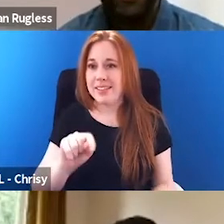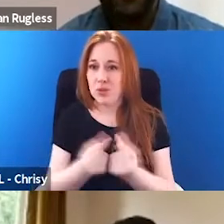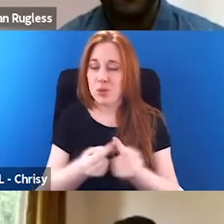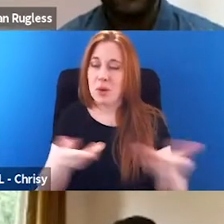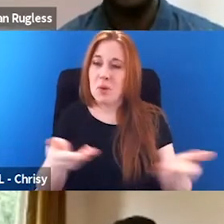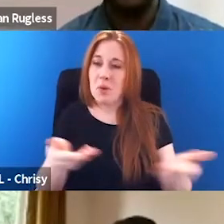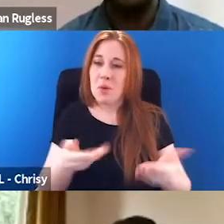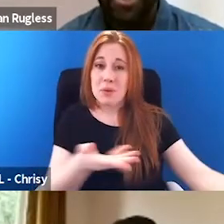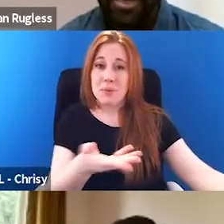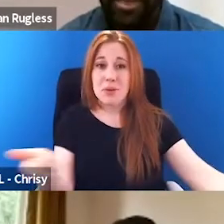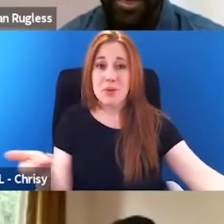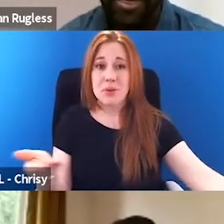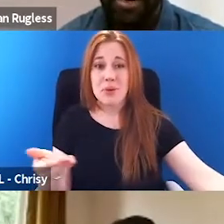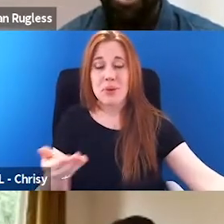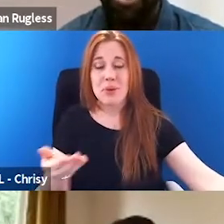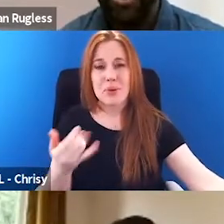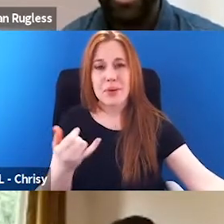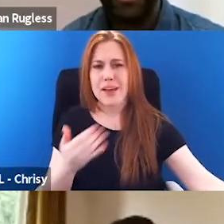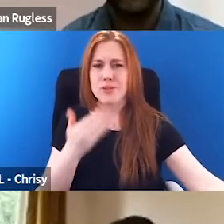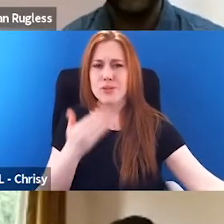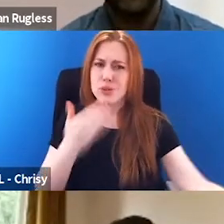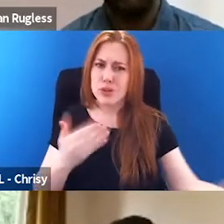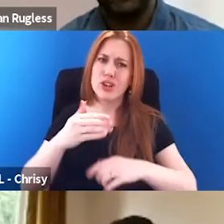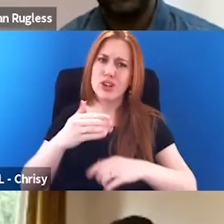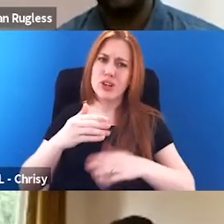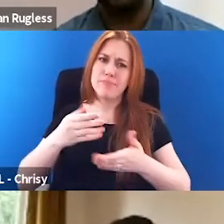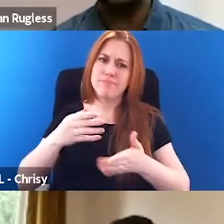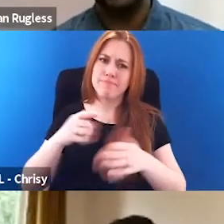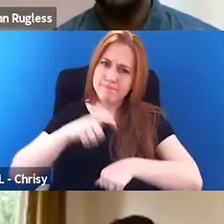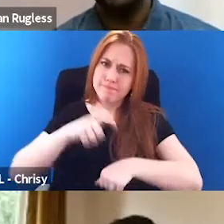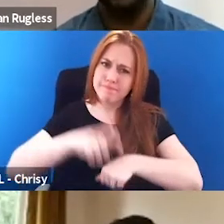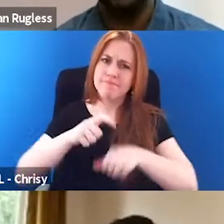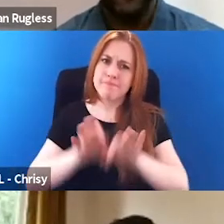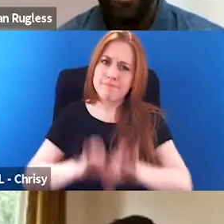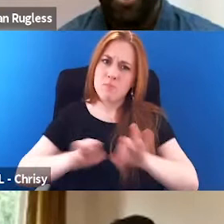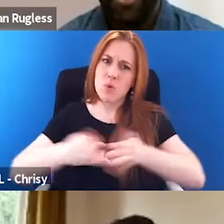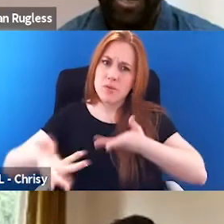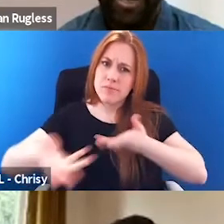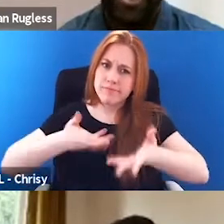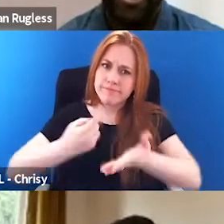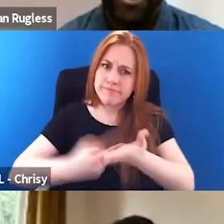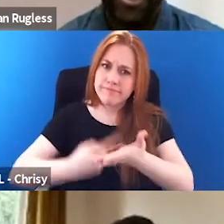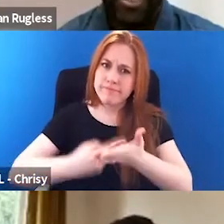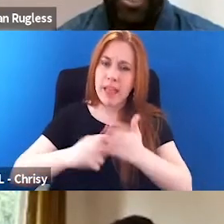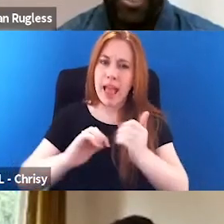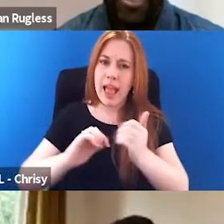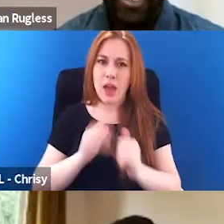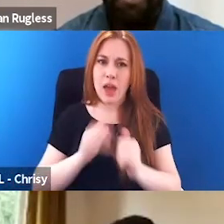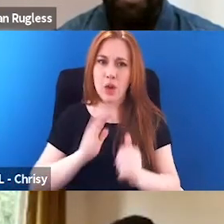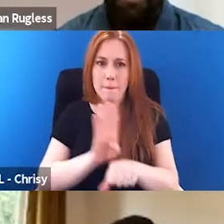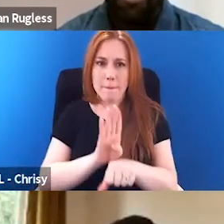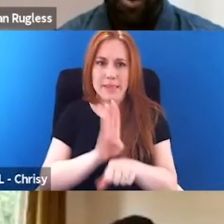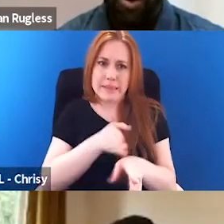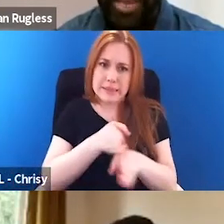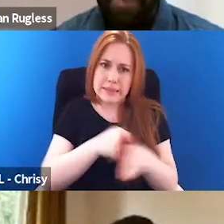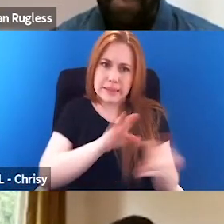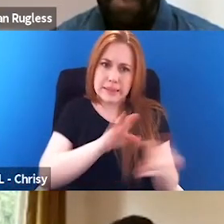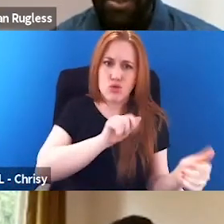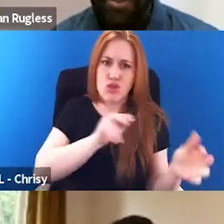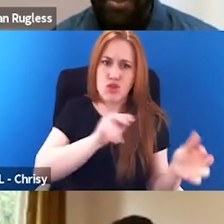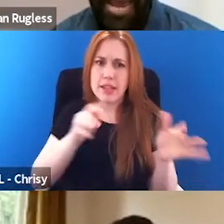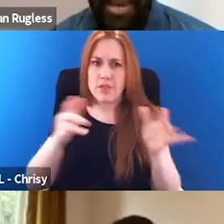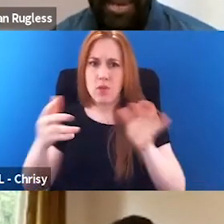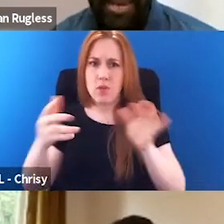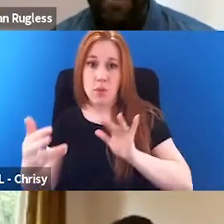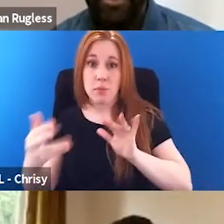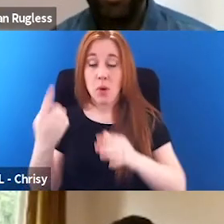a timely and important conversation about how do we transform our industry. One of the opportunities